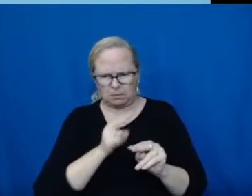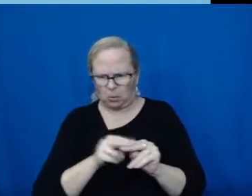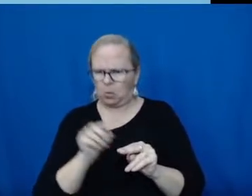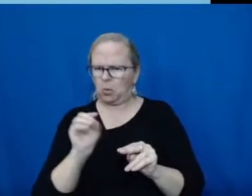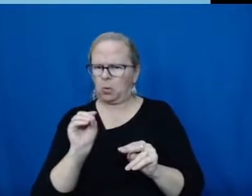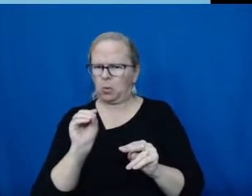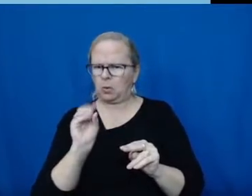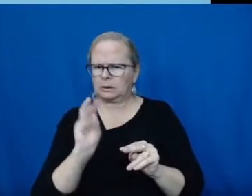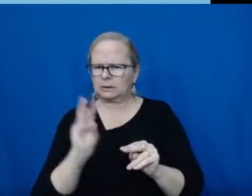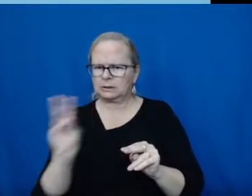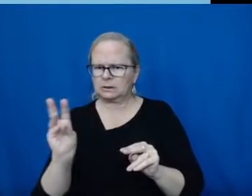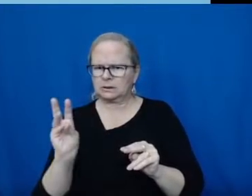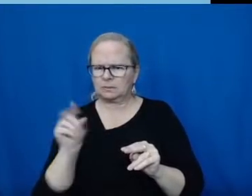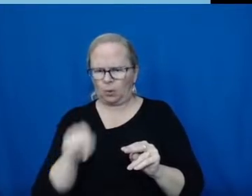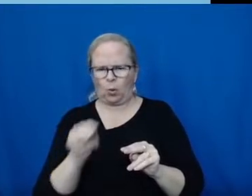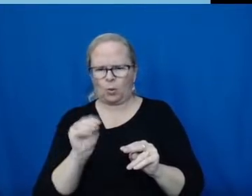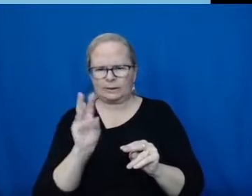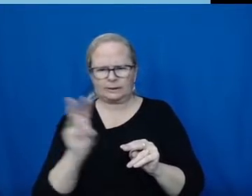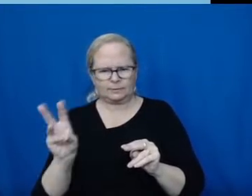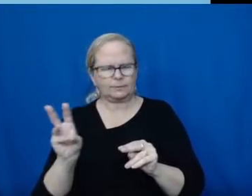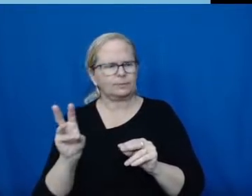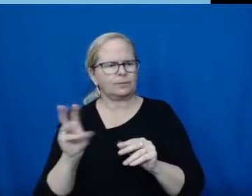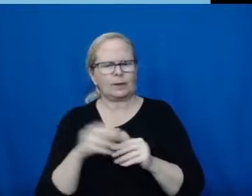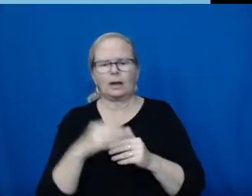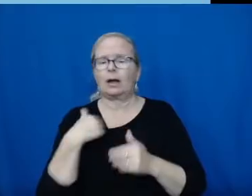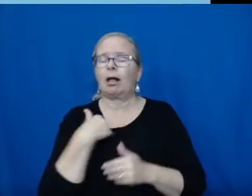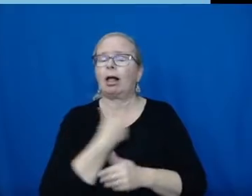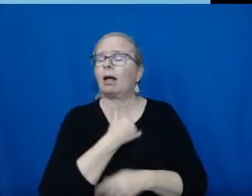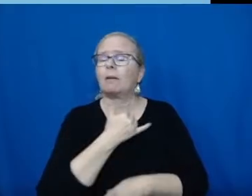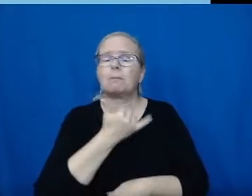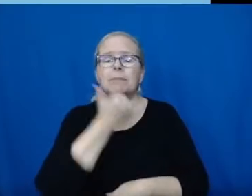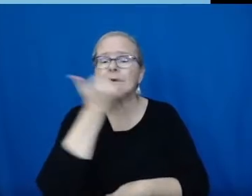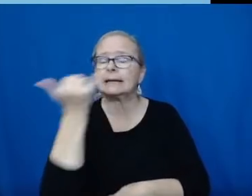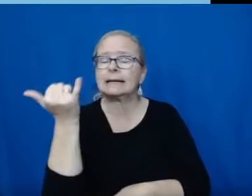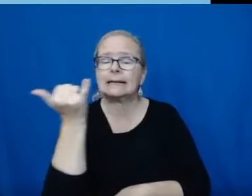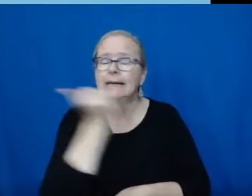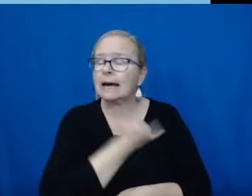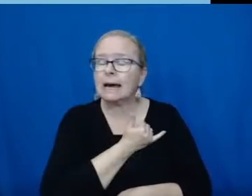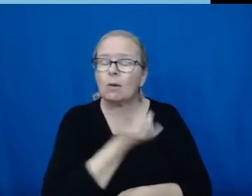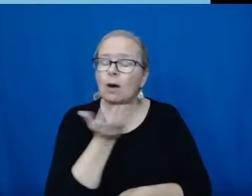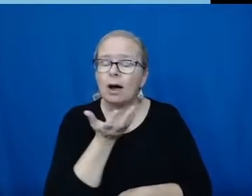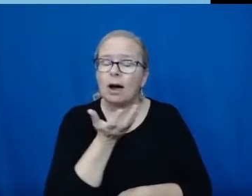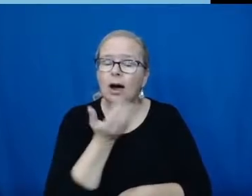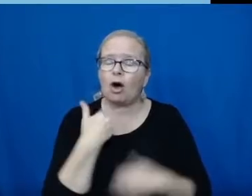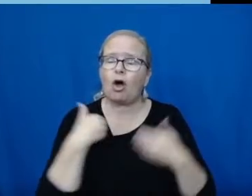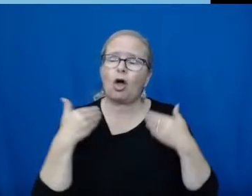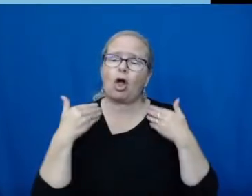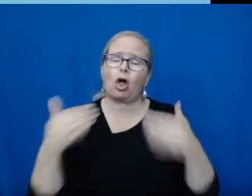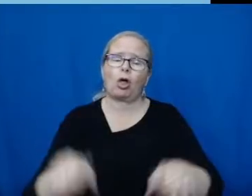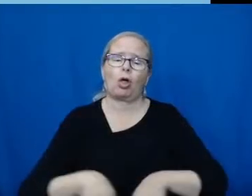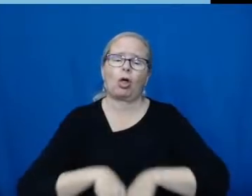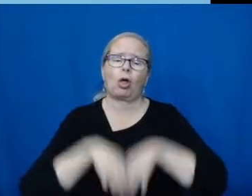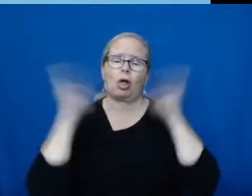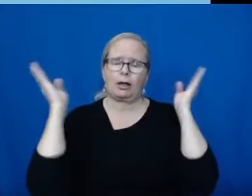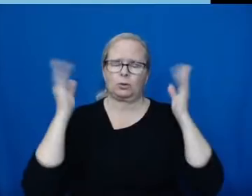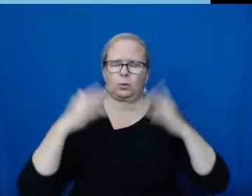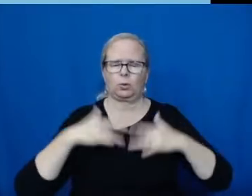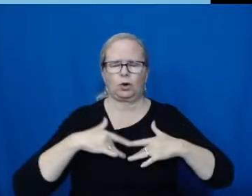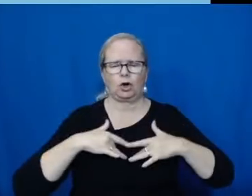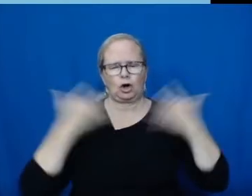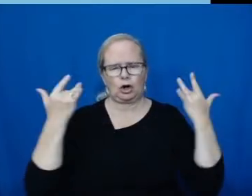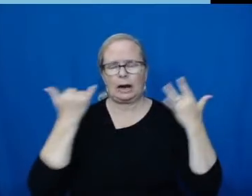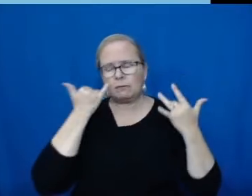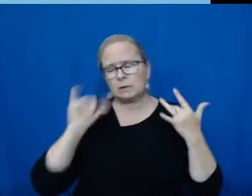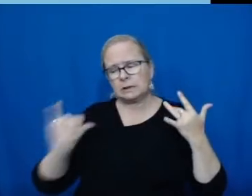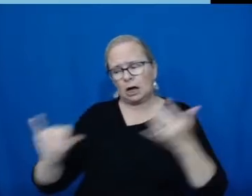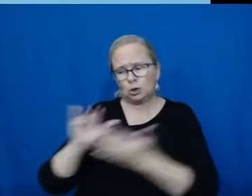reopened in-person schools for 5 weeks, that were left till summer holidays, and had we not